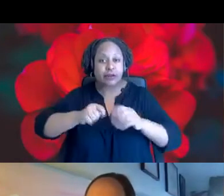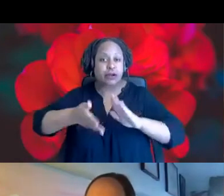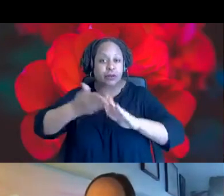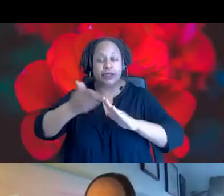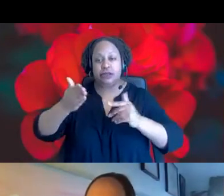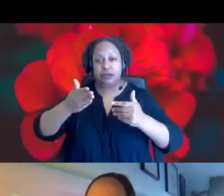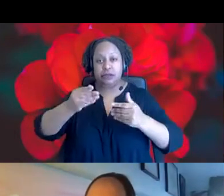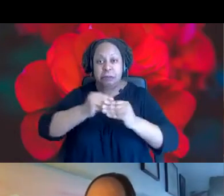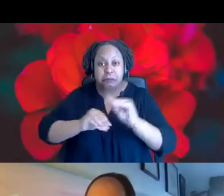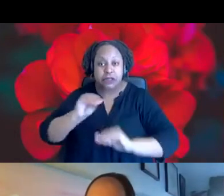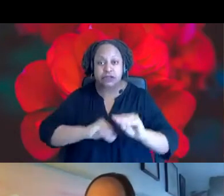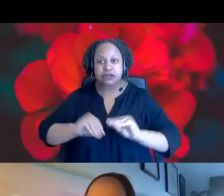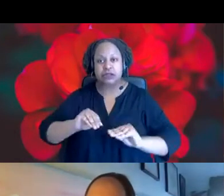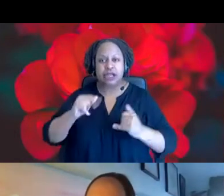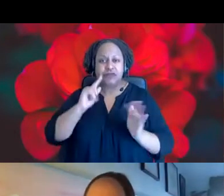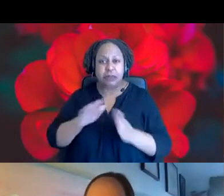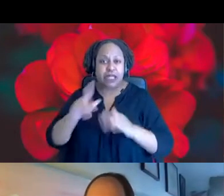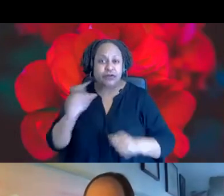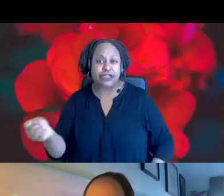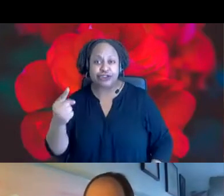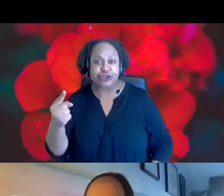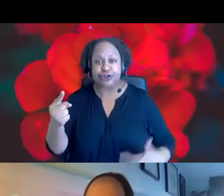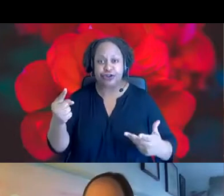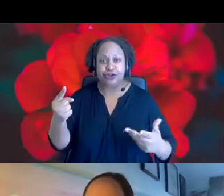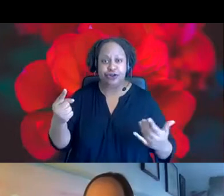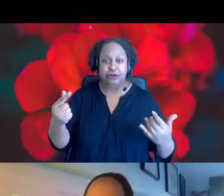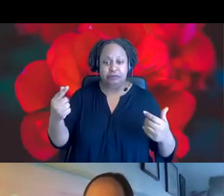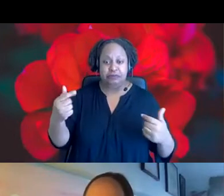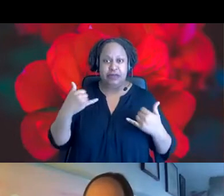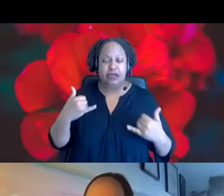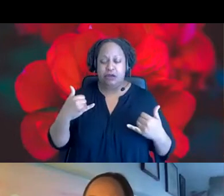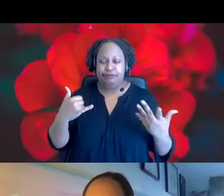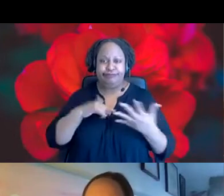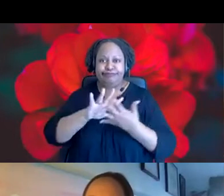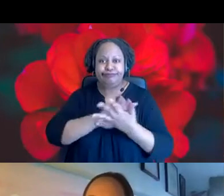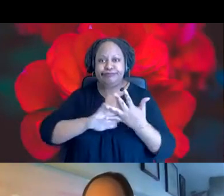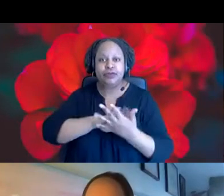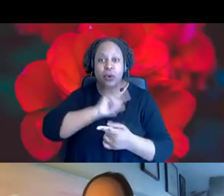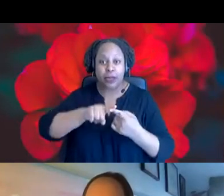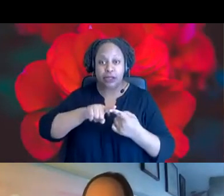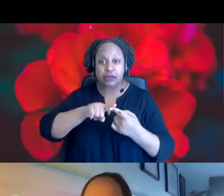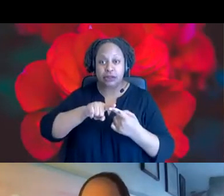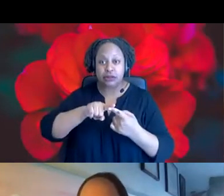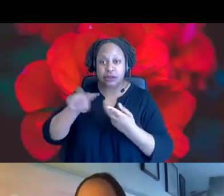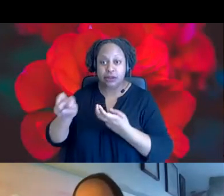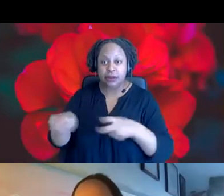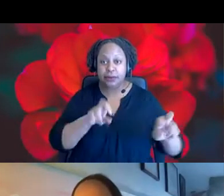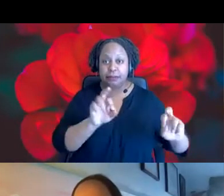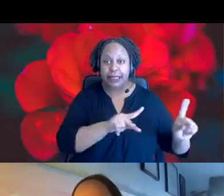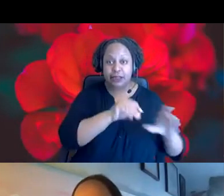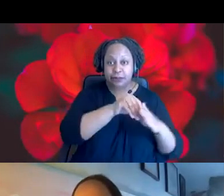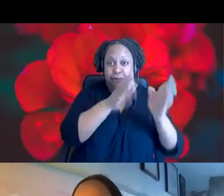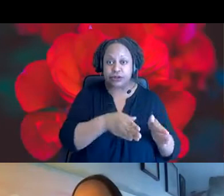it's like, I don't even know, man. Like, when are we coming back? Who knows? So I think